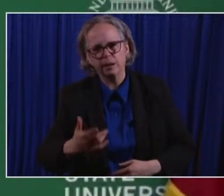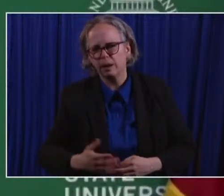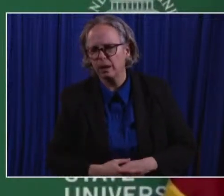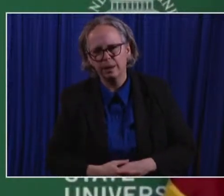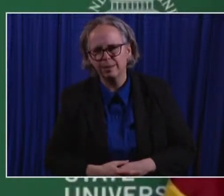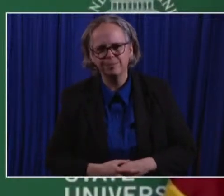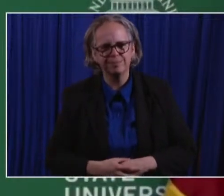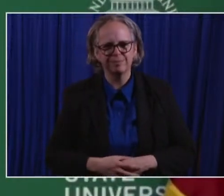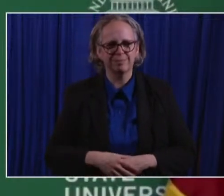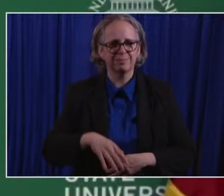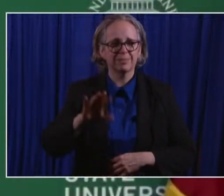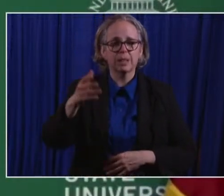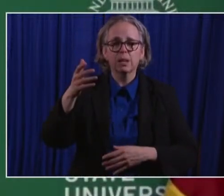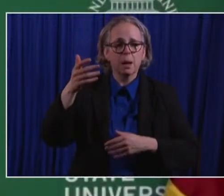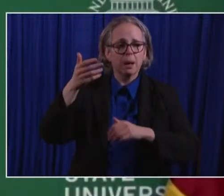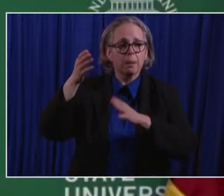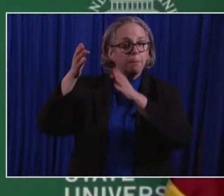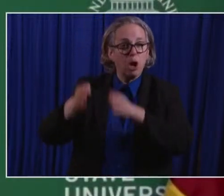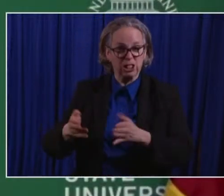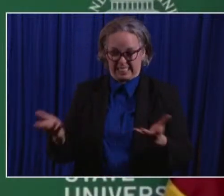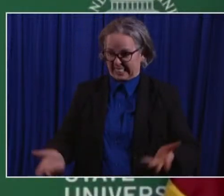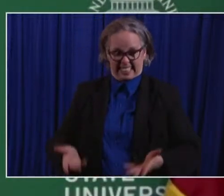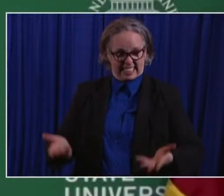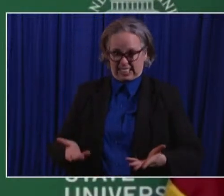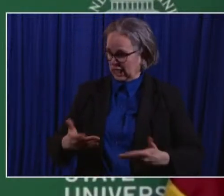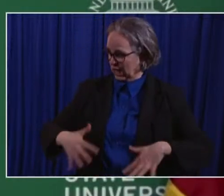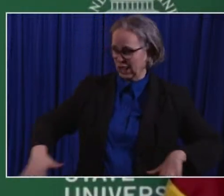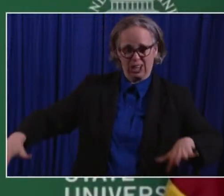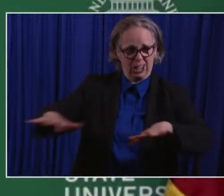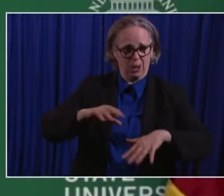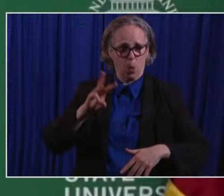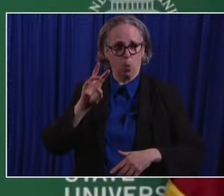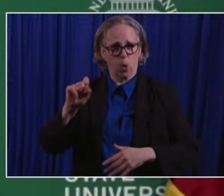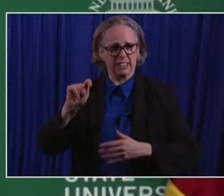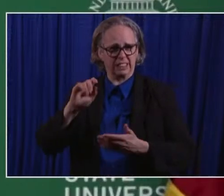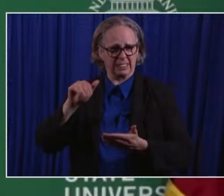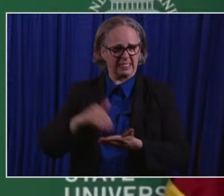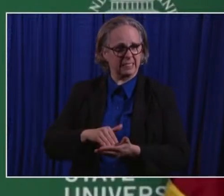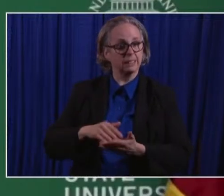Center here at Cleveland State, every person, when they get that shot,